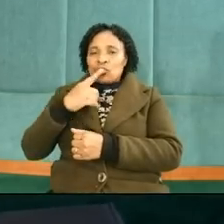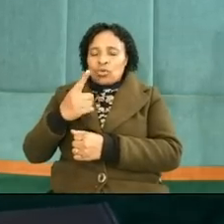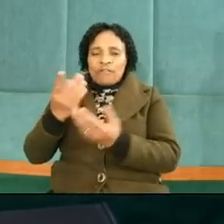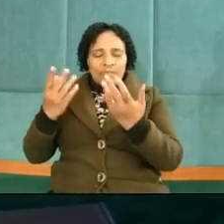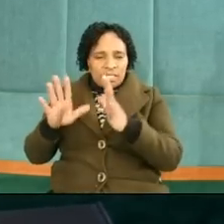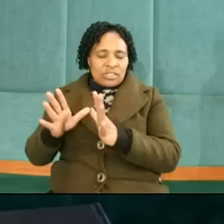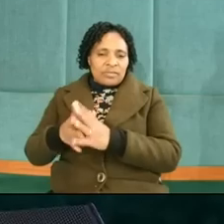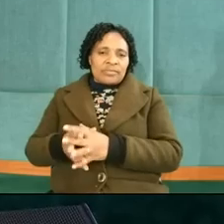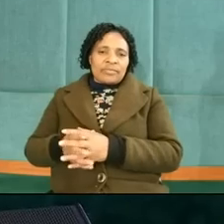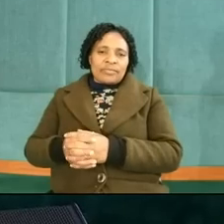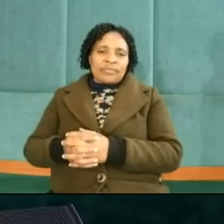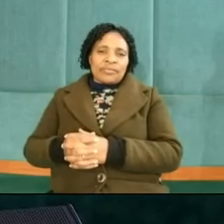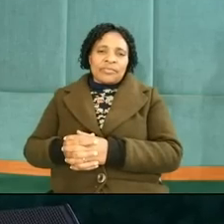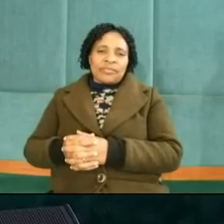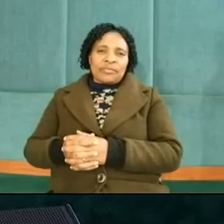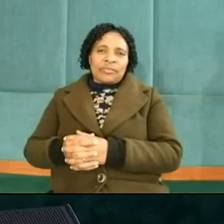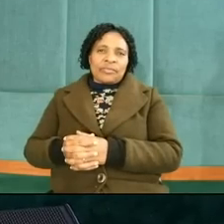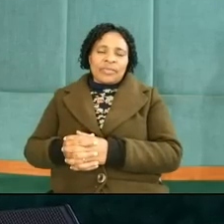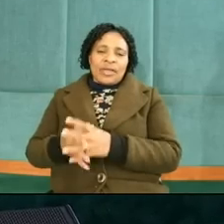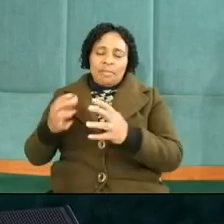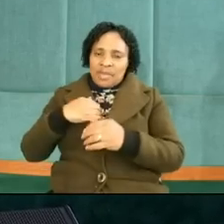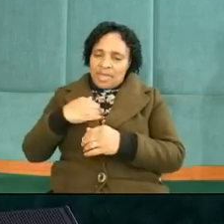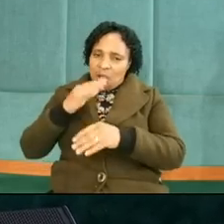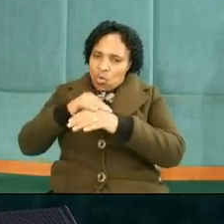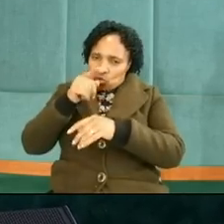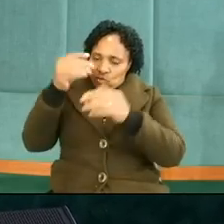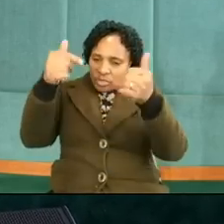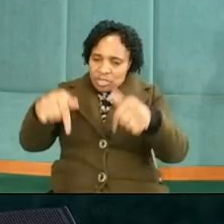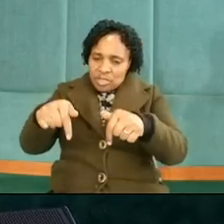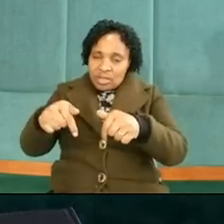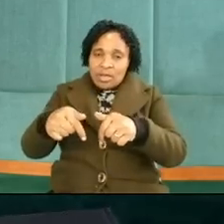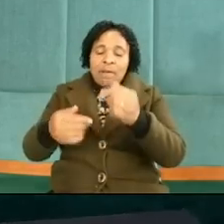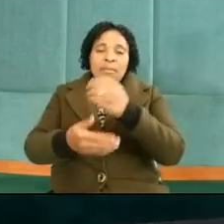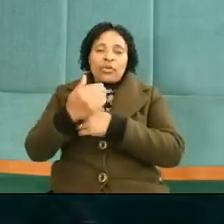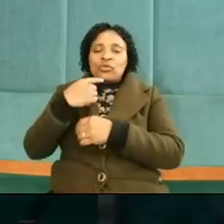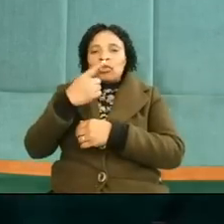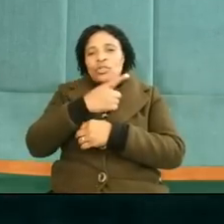finished. I call you here this morning to tell you